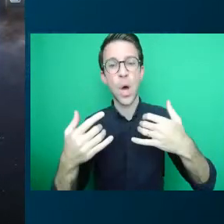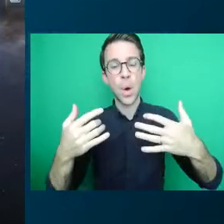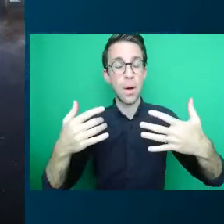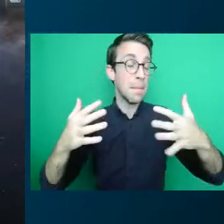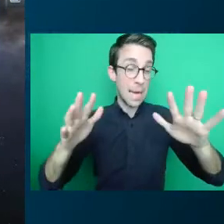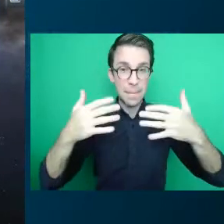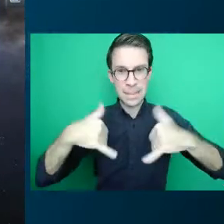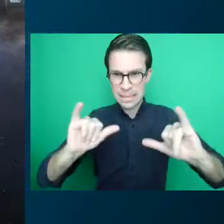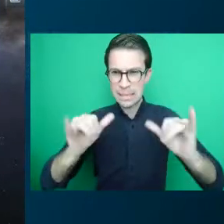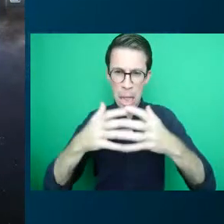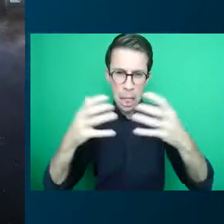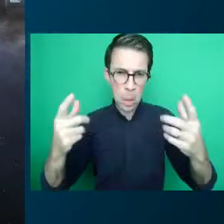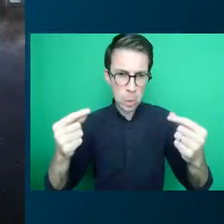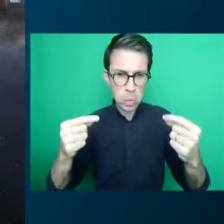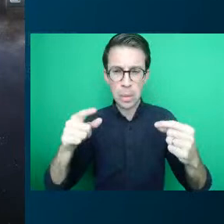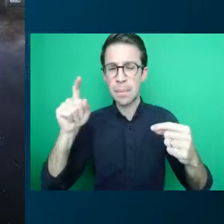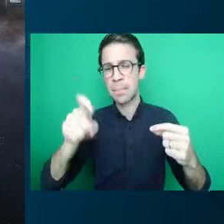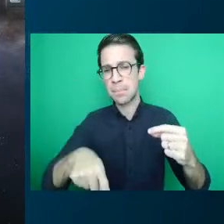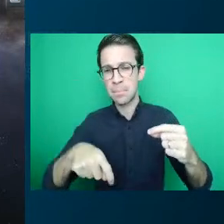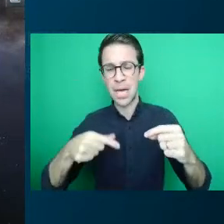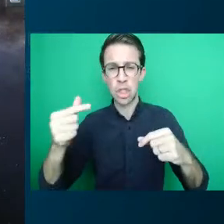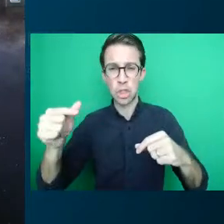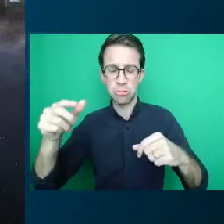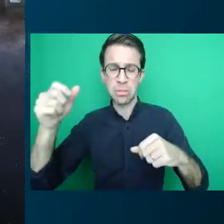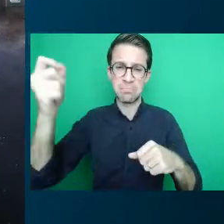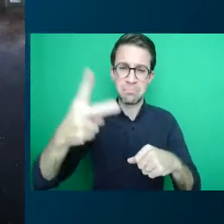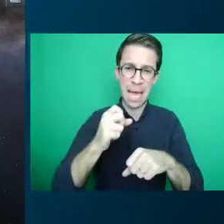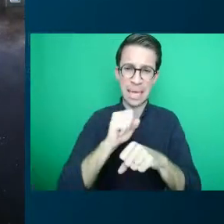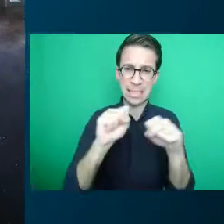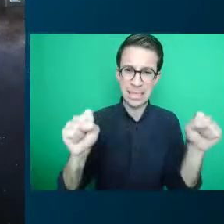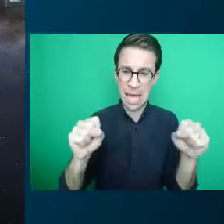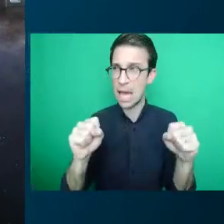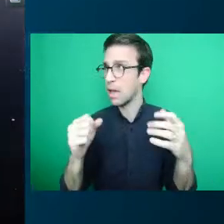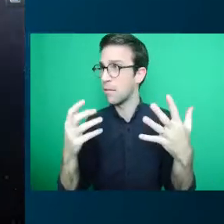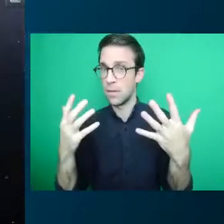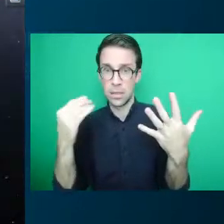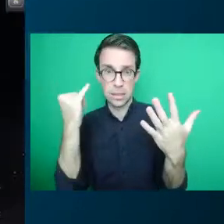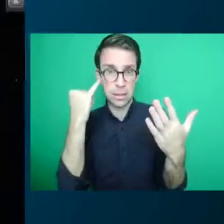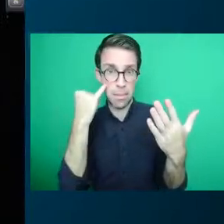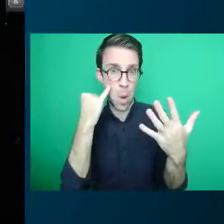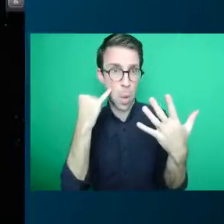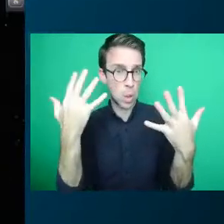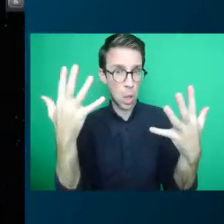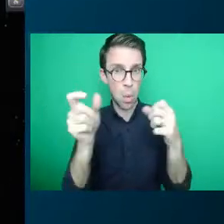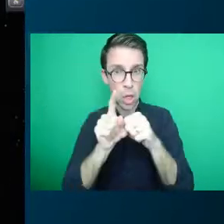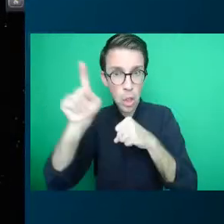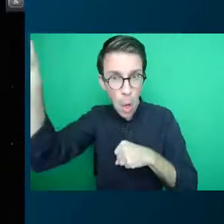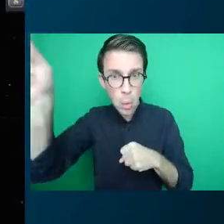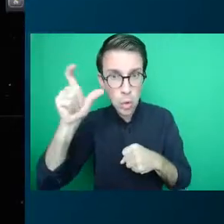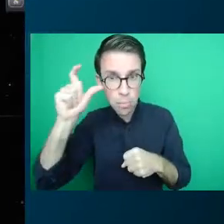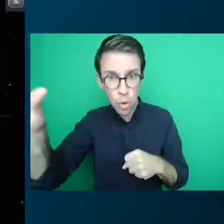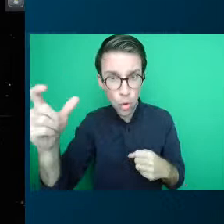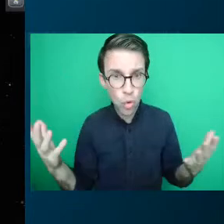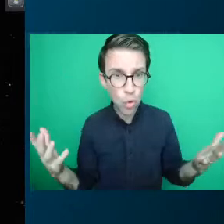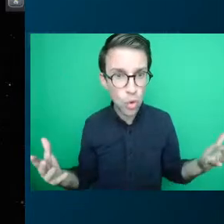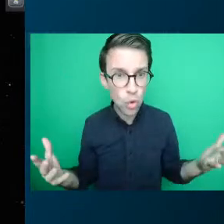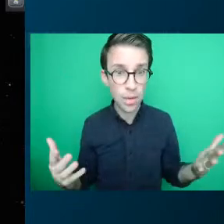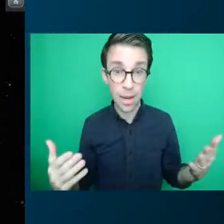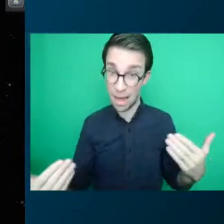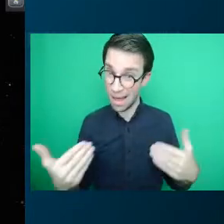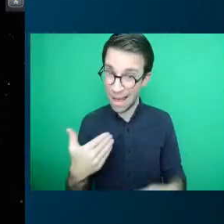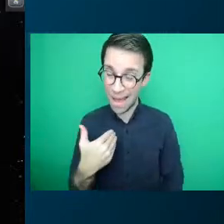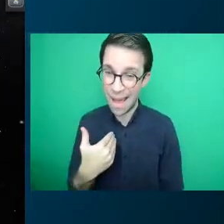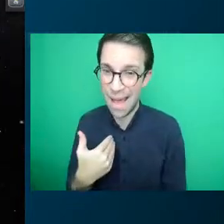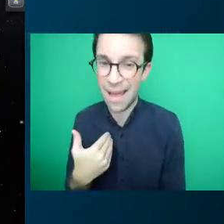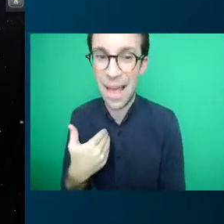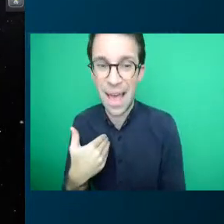to do. We need to get the Kerbal back safely. How do we get back out of orbit? What if we want to go, I don't know, to the moon. There's a moon we can go to over